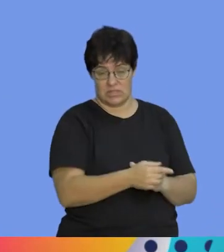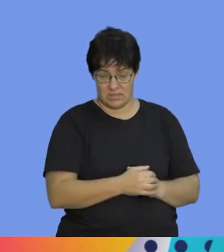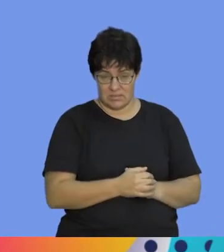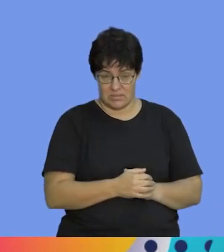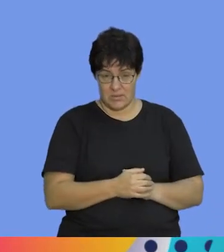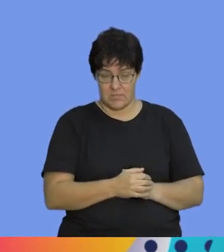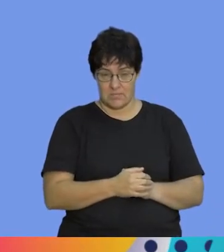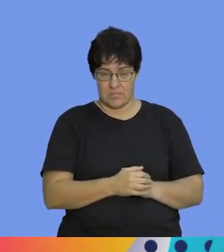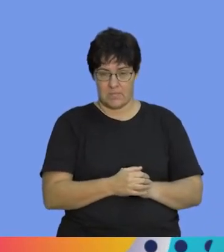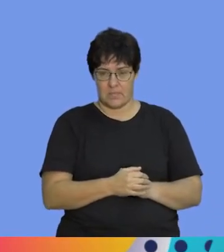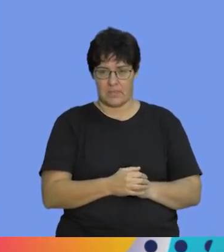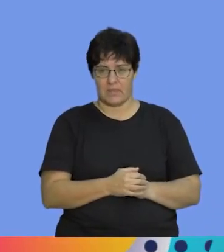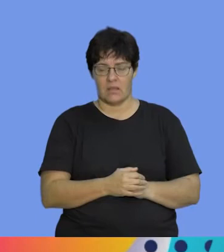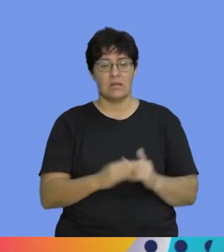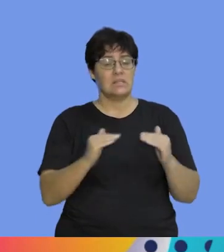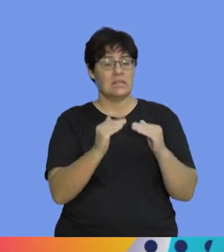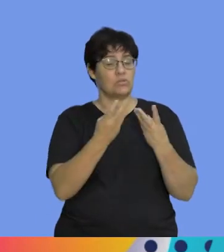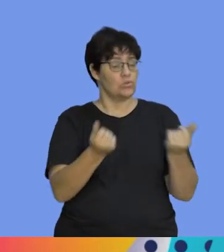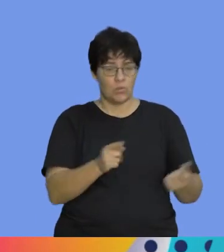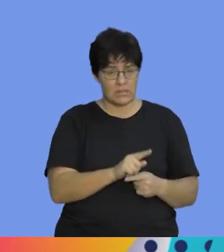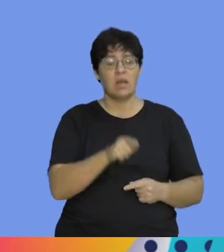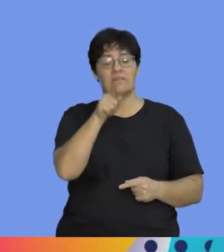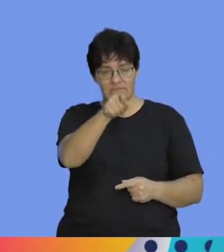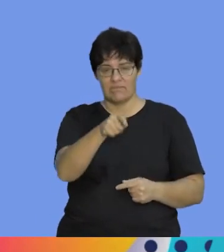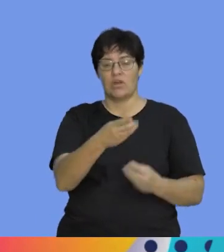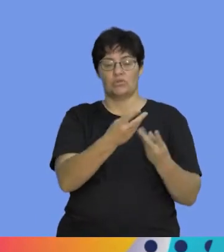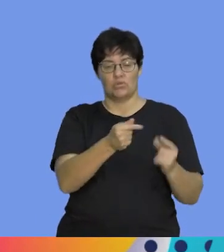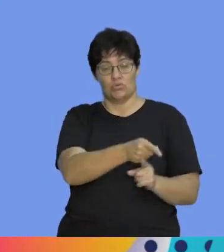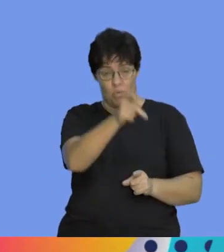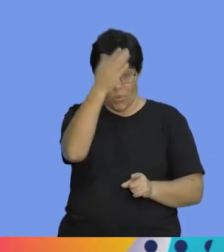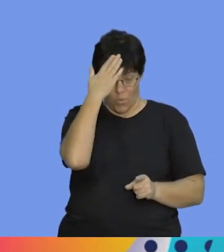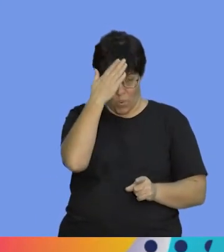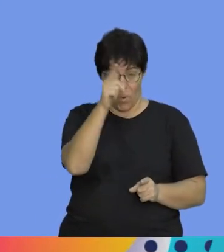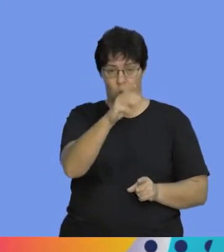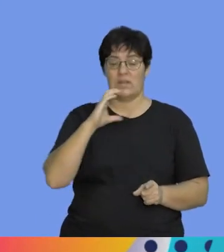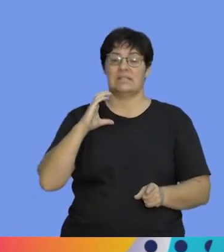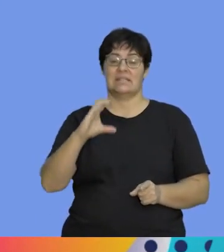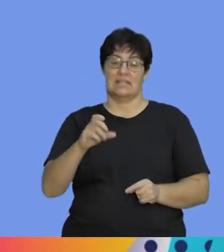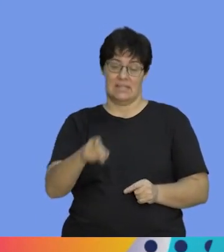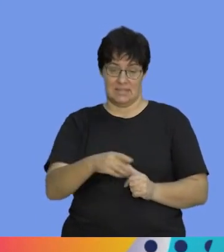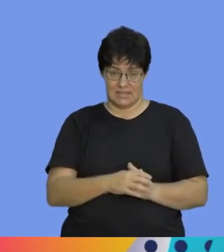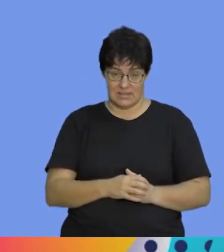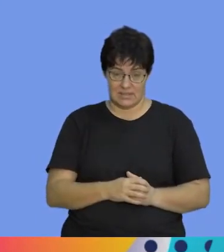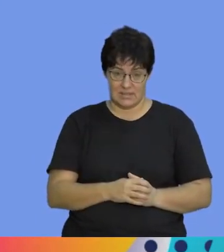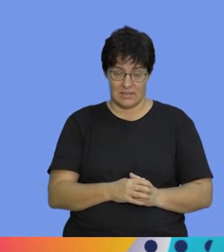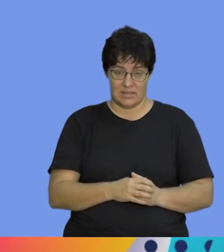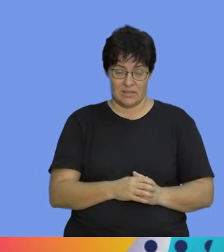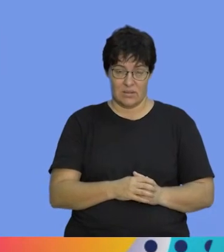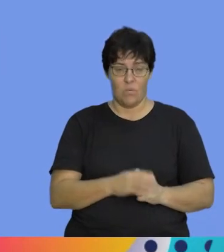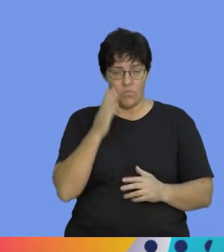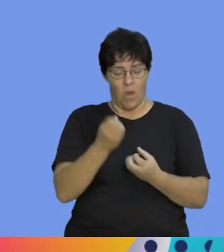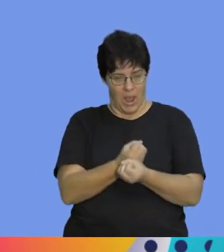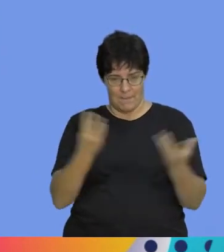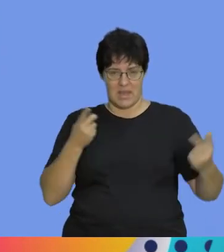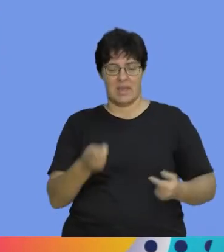standard solution. So in a nutshell, what is a standard solution? It's a solution whose concentration is known exactly. We